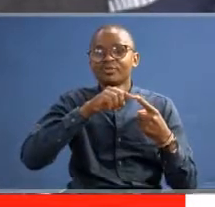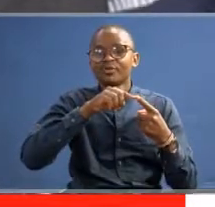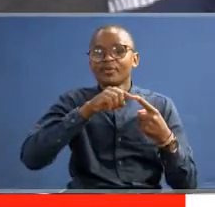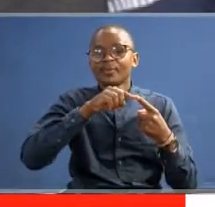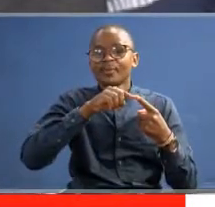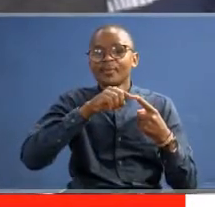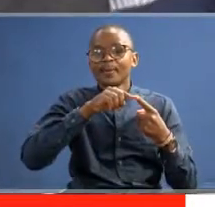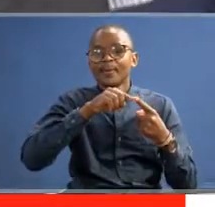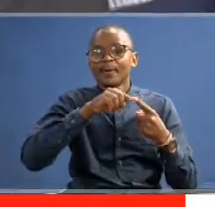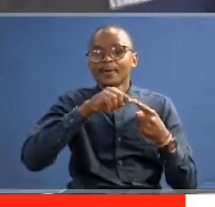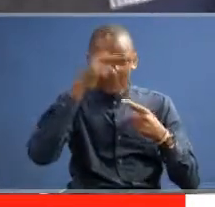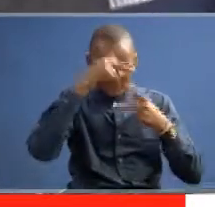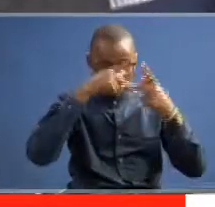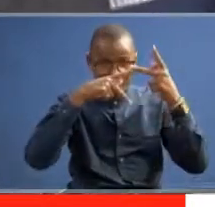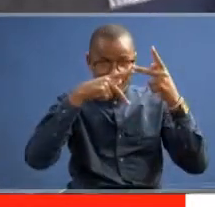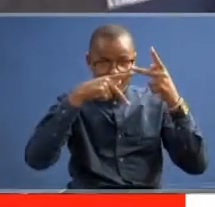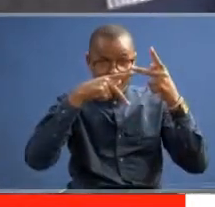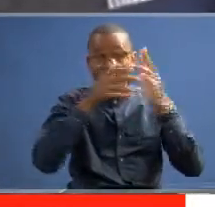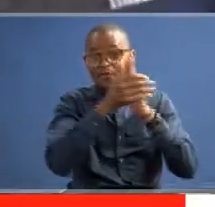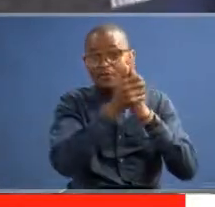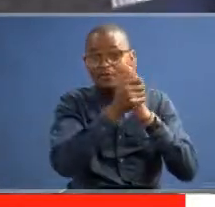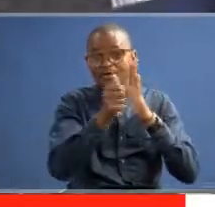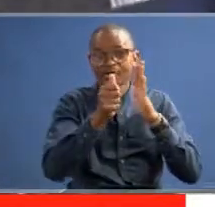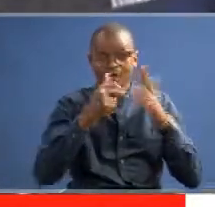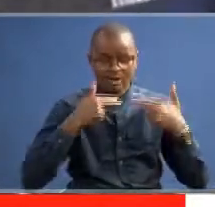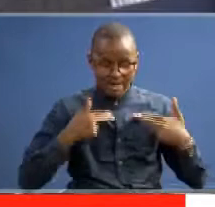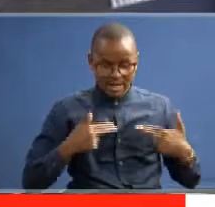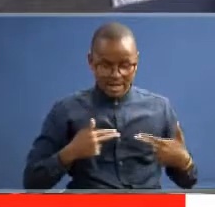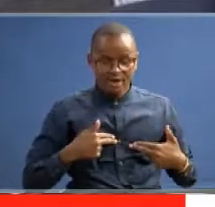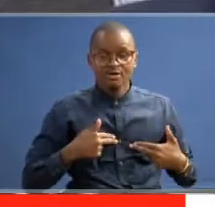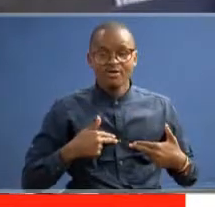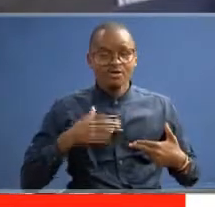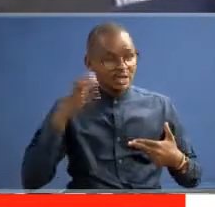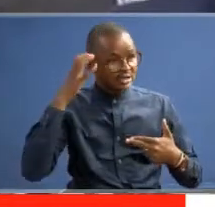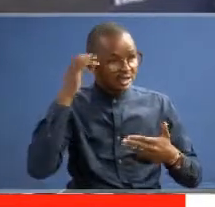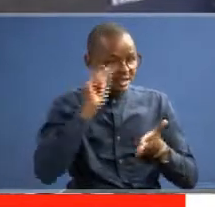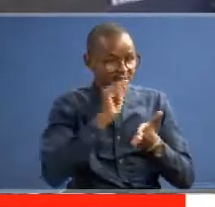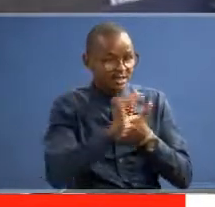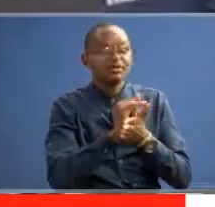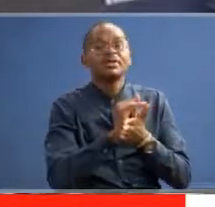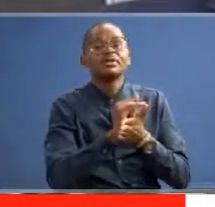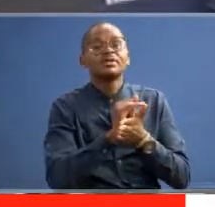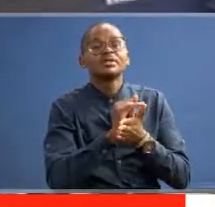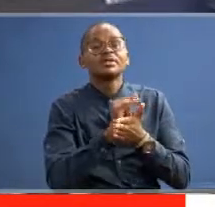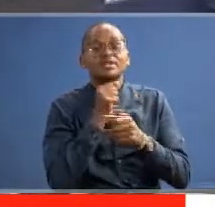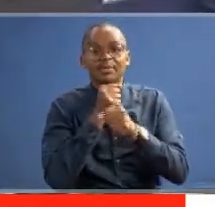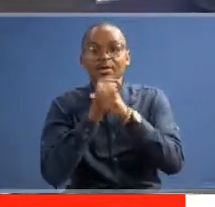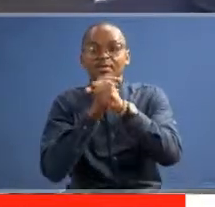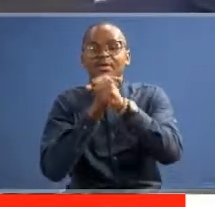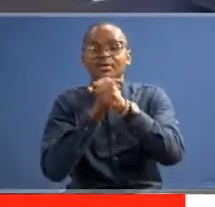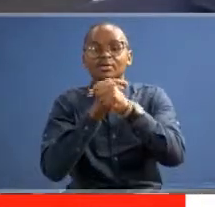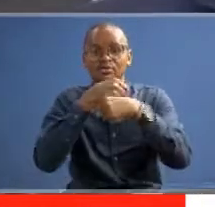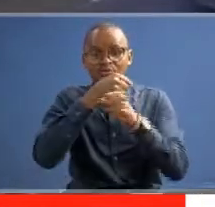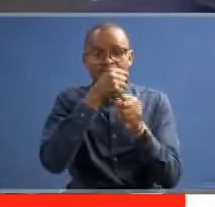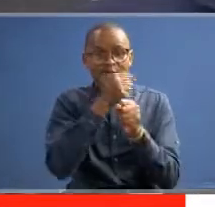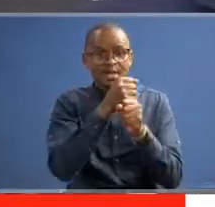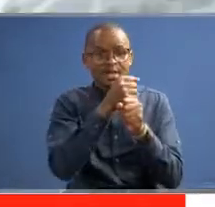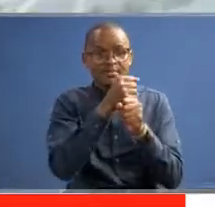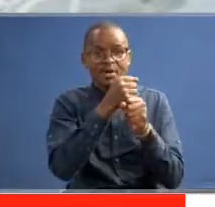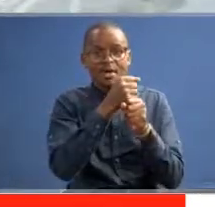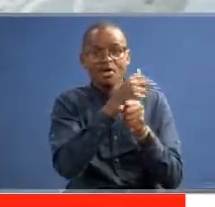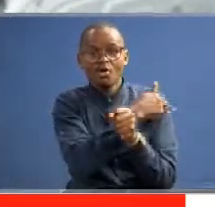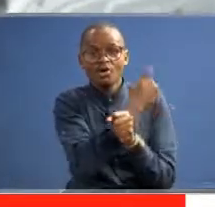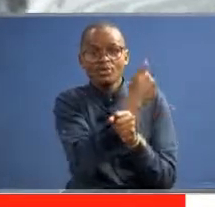professional health staff and the staff who will be support to make the hospital